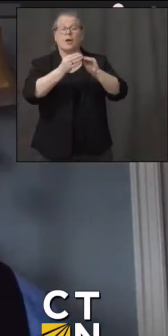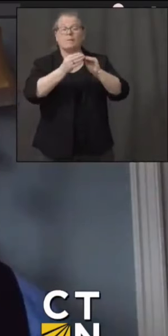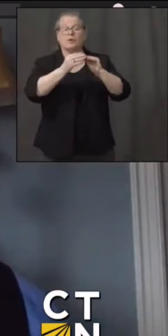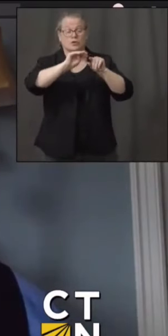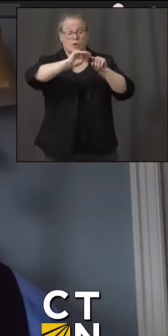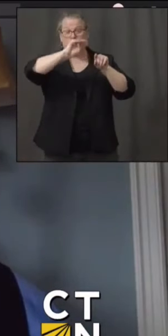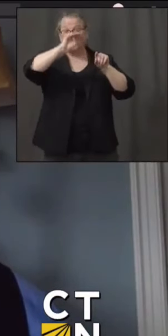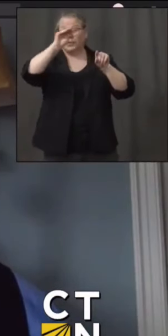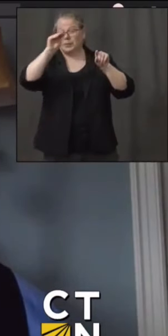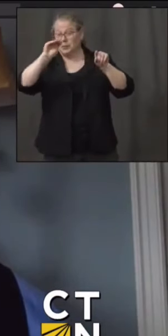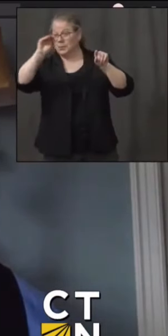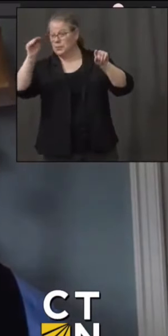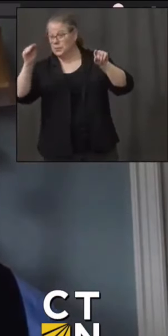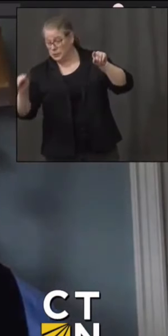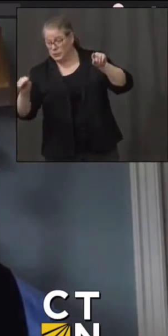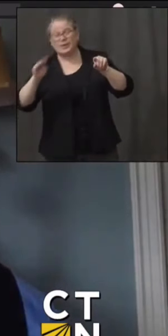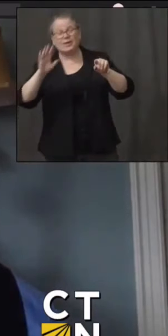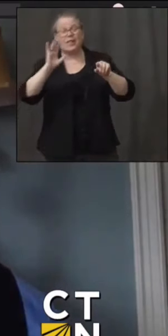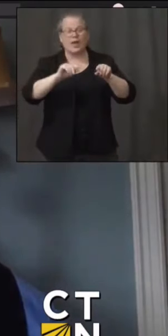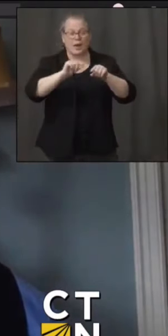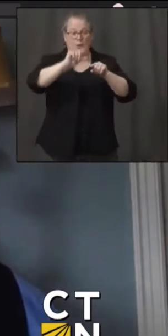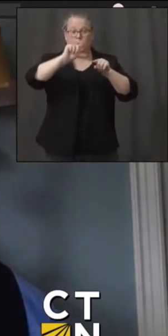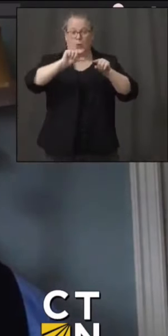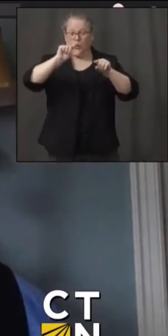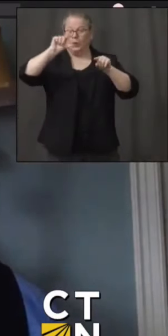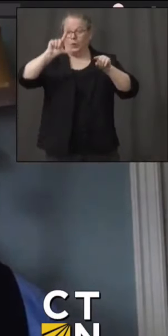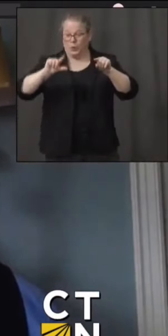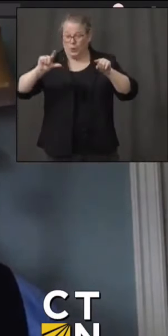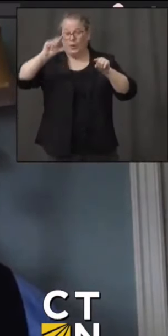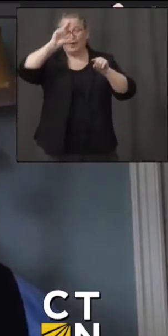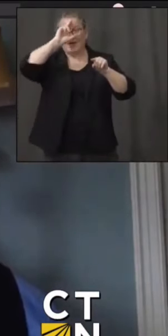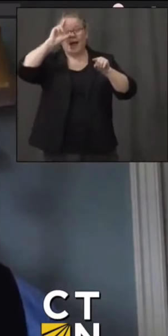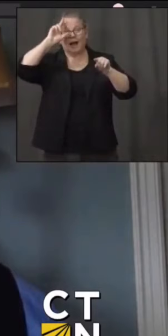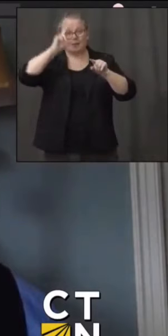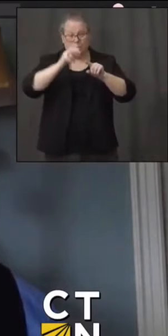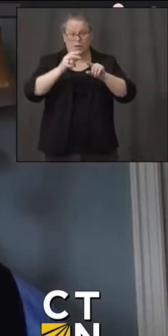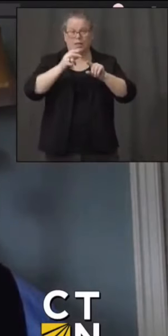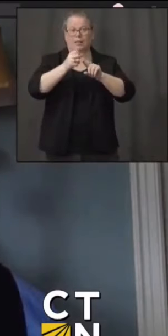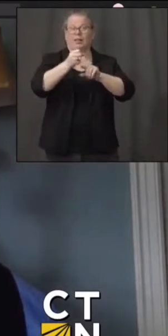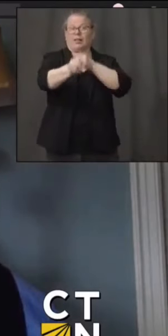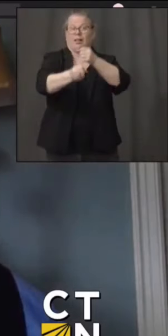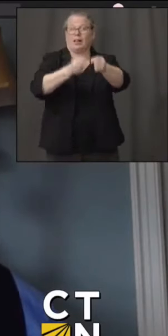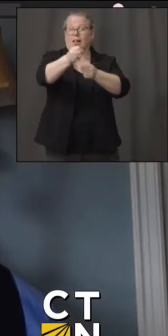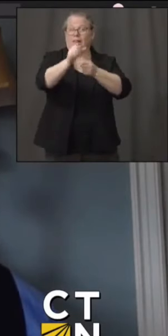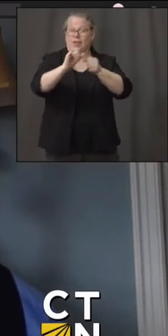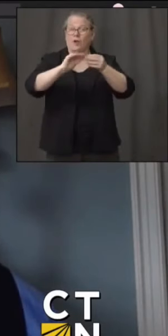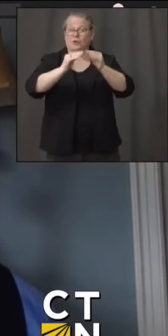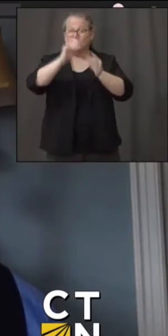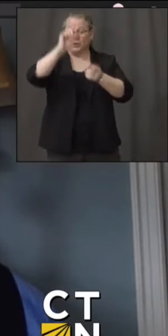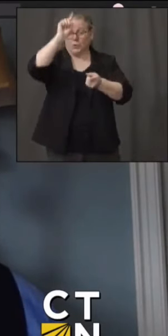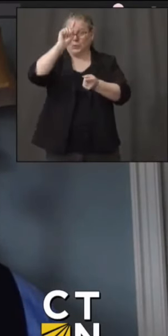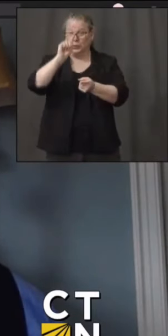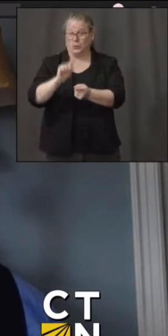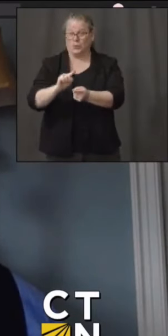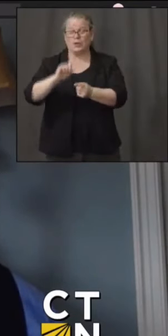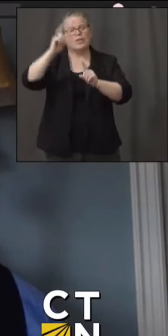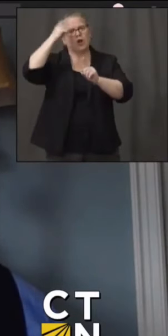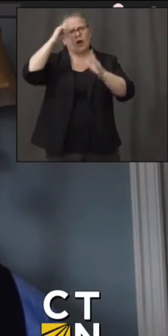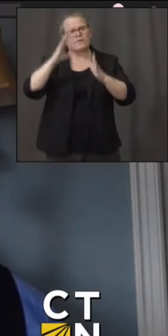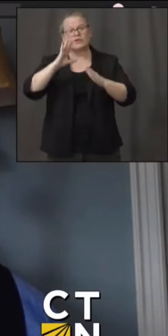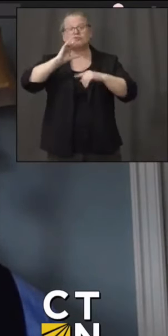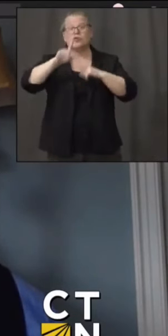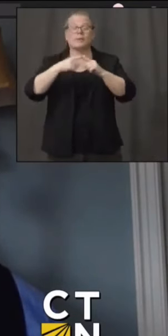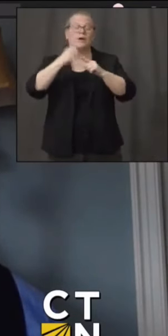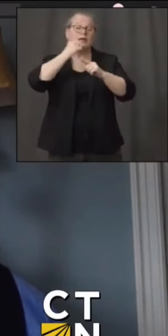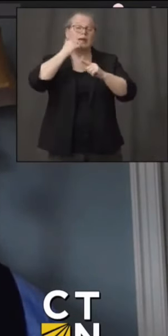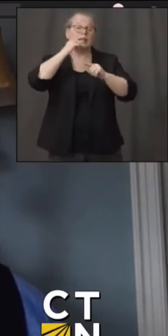in hospitalizations, yet another daily decrease. The governor spoke about the drop in daily tests